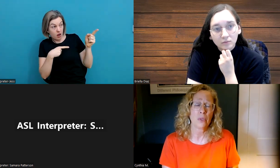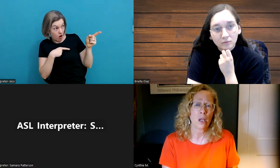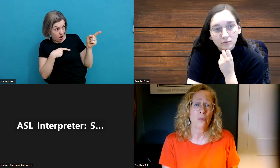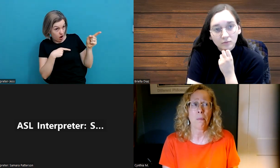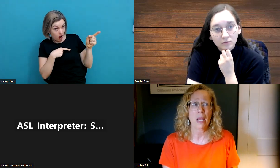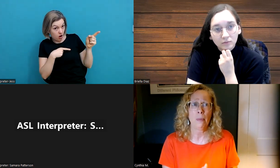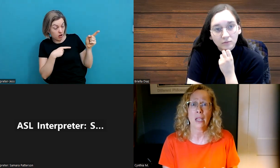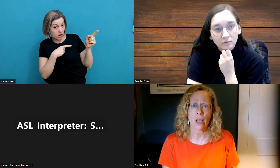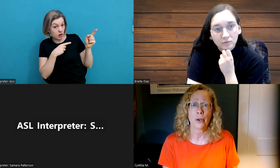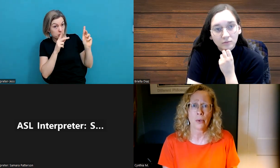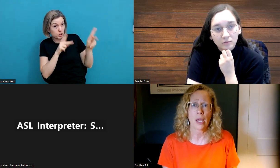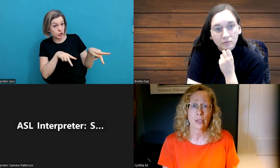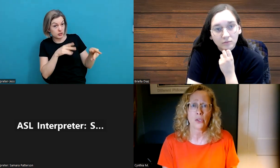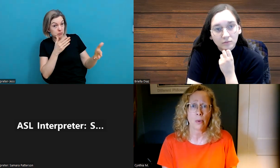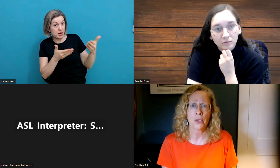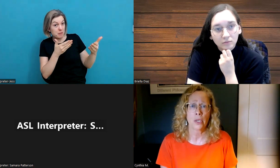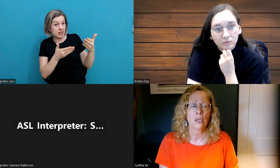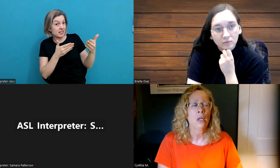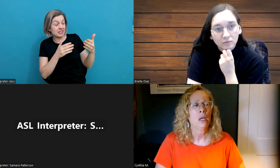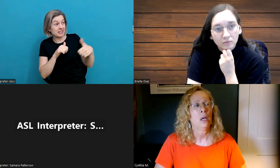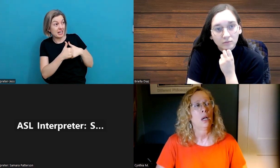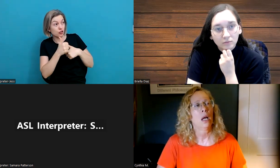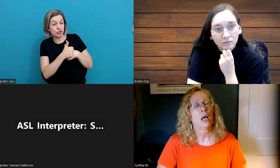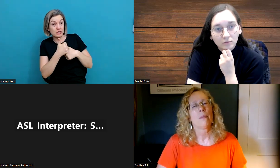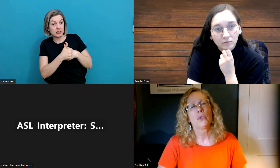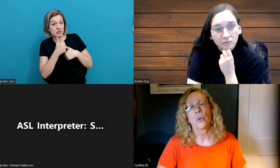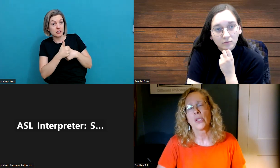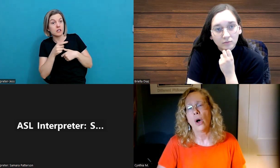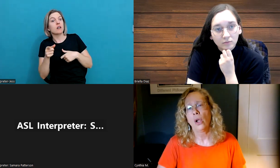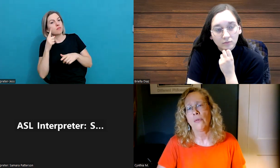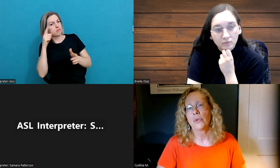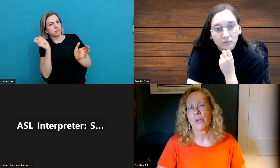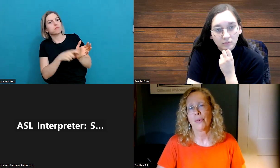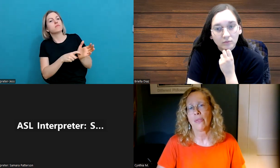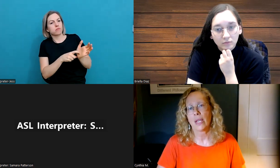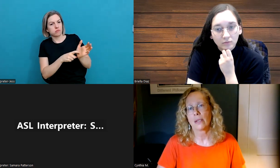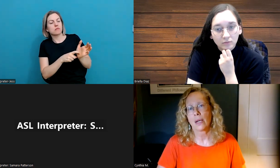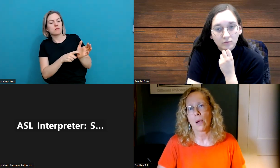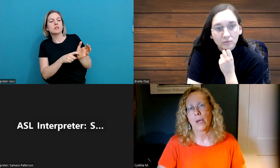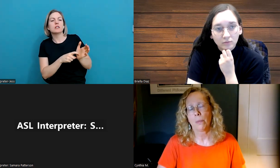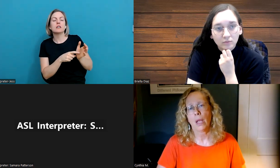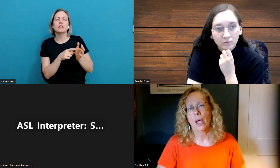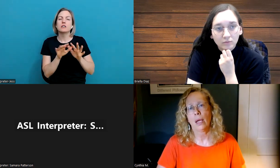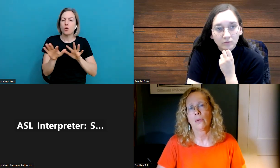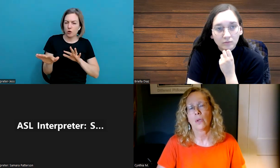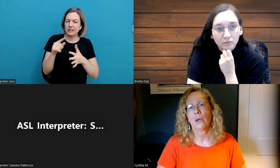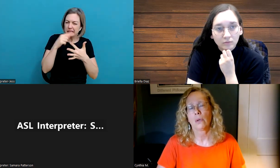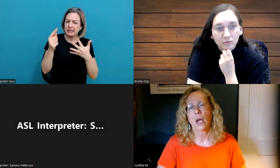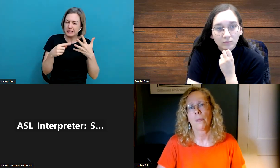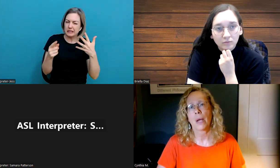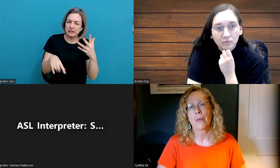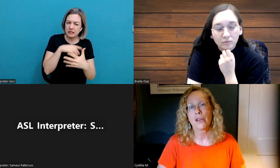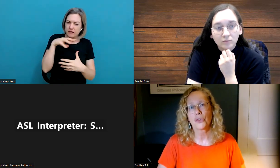placing themselves in maybe a not okay situation. So it's all of those different things that come into play.